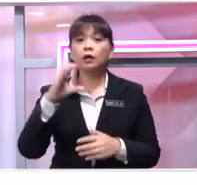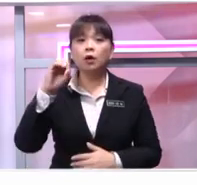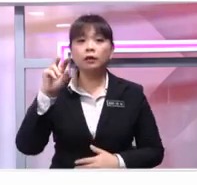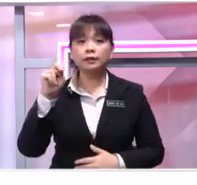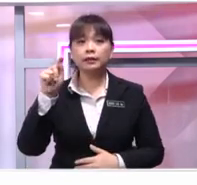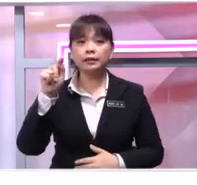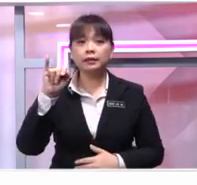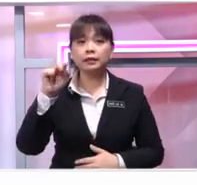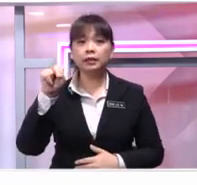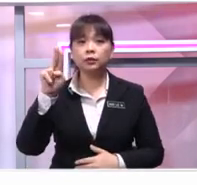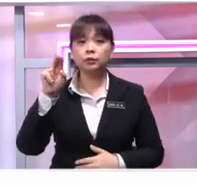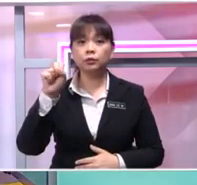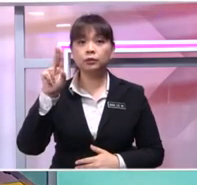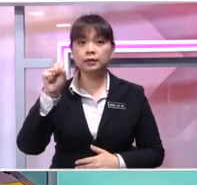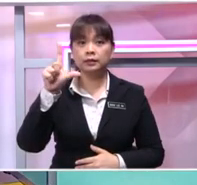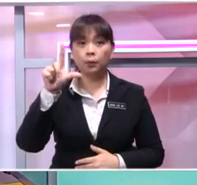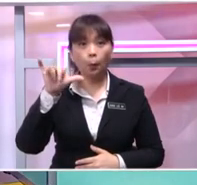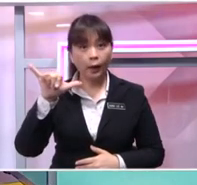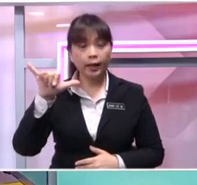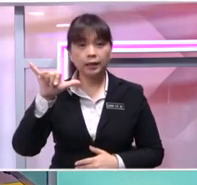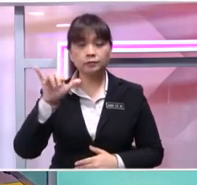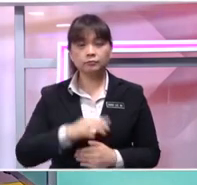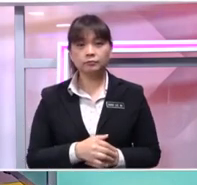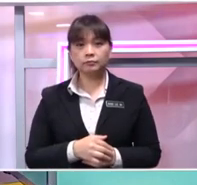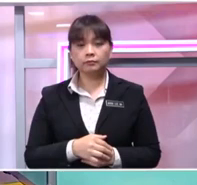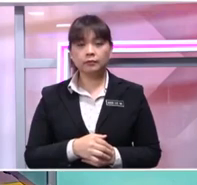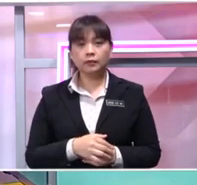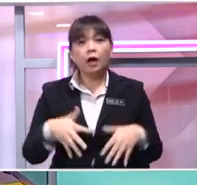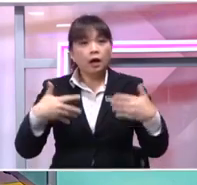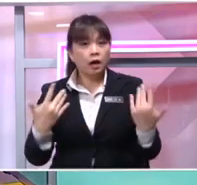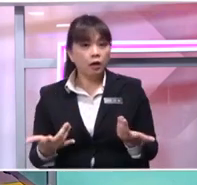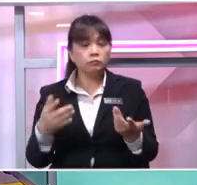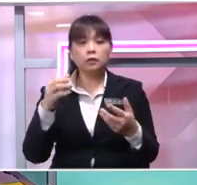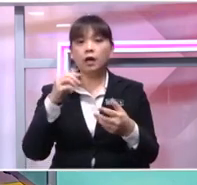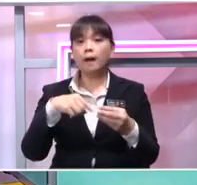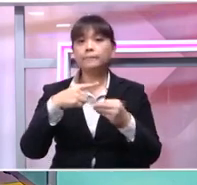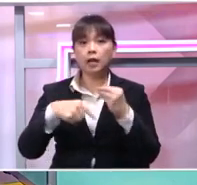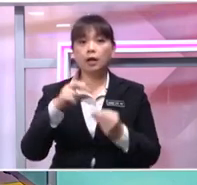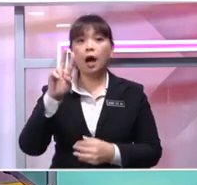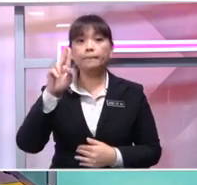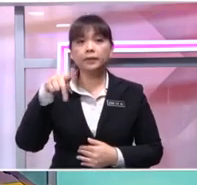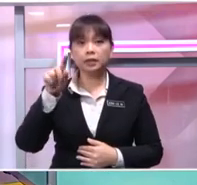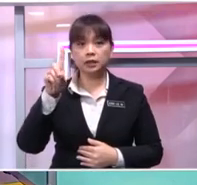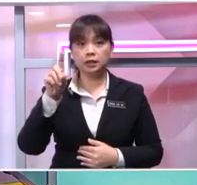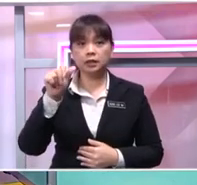Continuously. Okay. Update? How about update? Who has that?